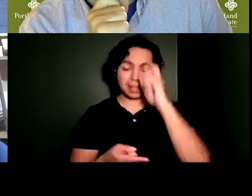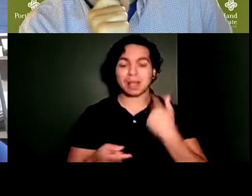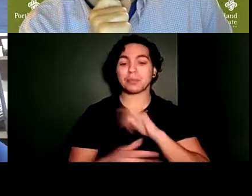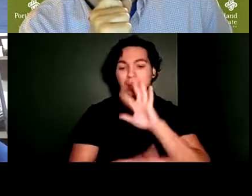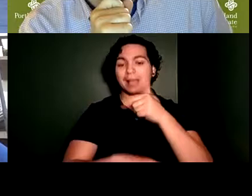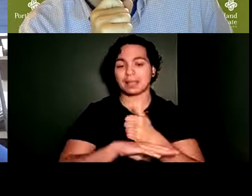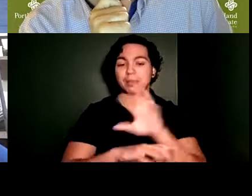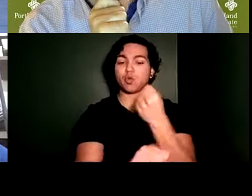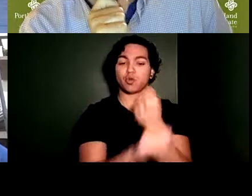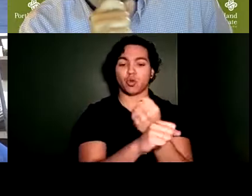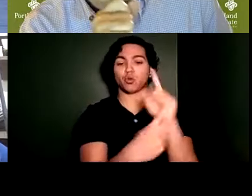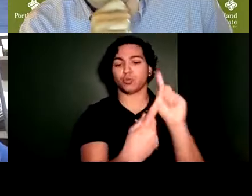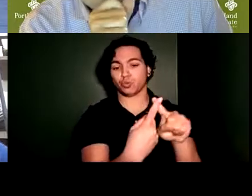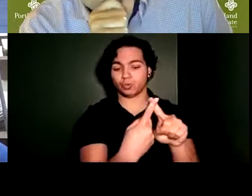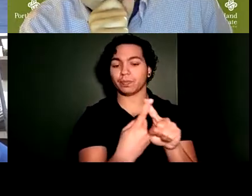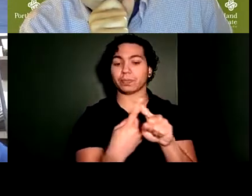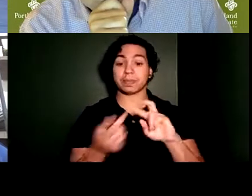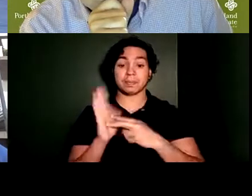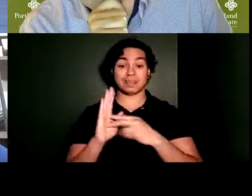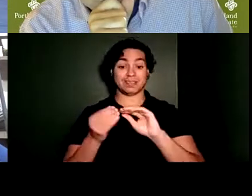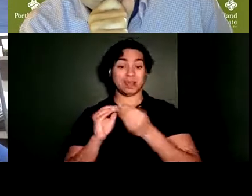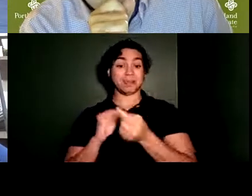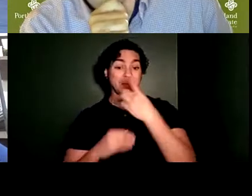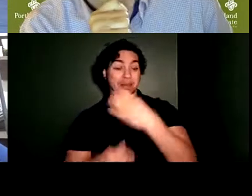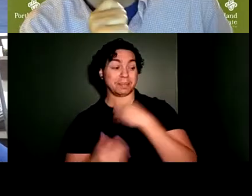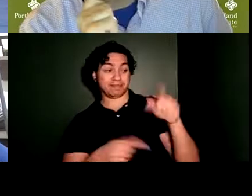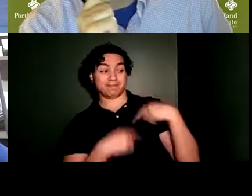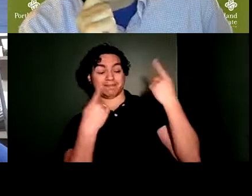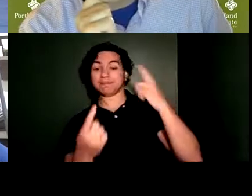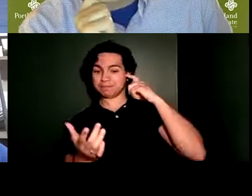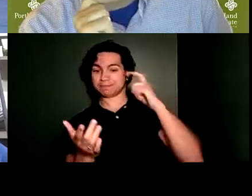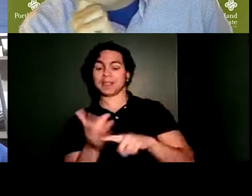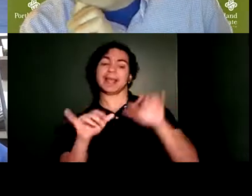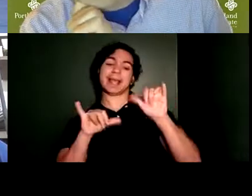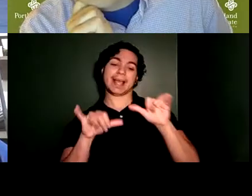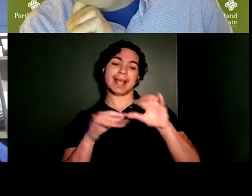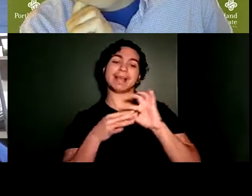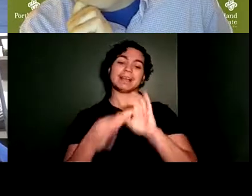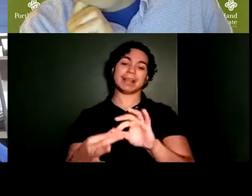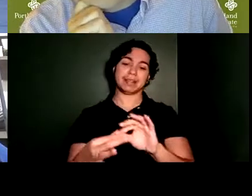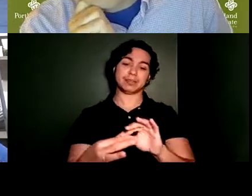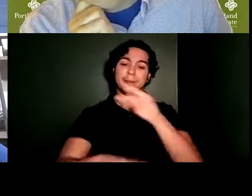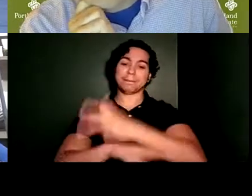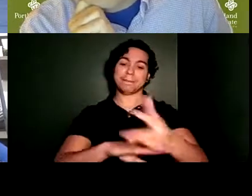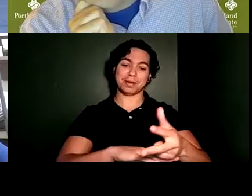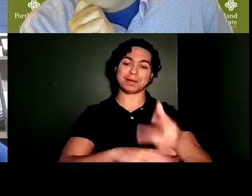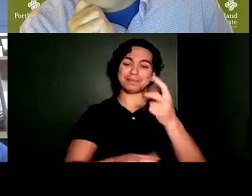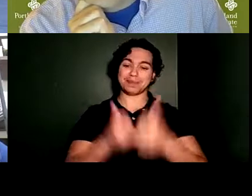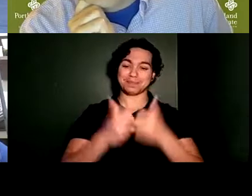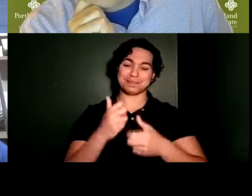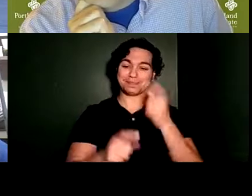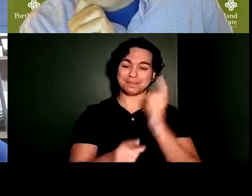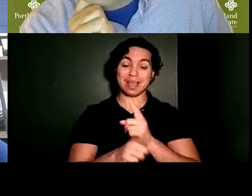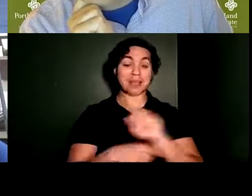of Lock 2. That meant that the number one complaint that people had for the parking or for the scooter program was parking. And once they implemented Lock